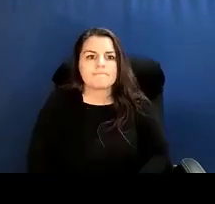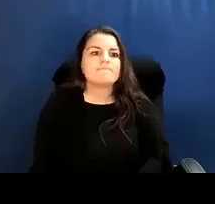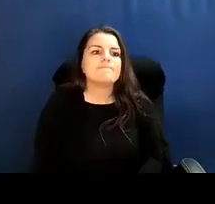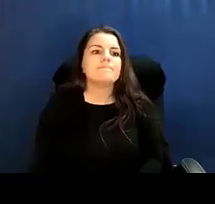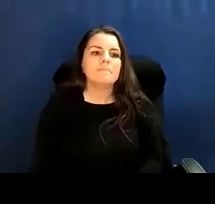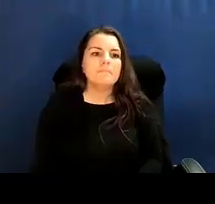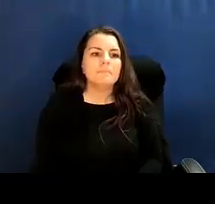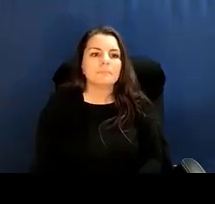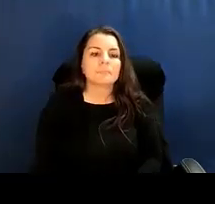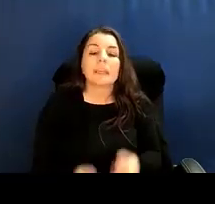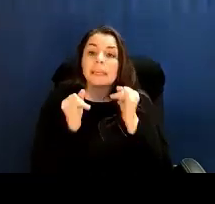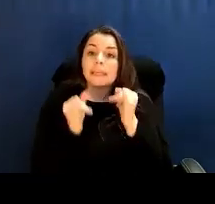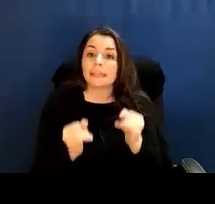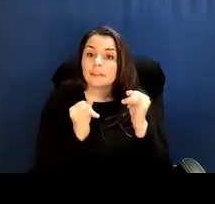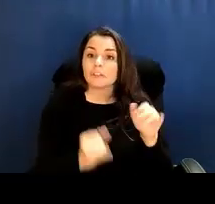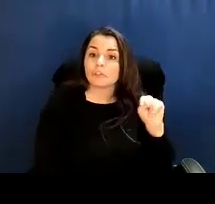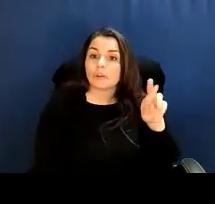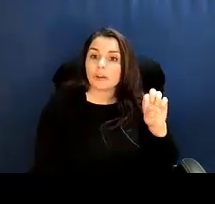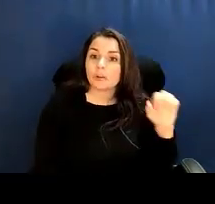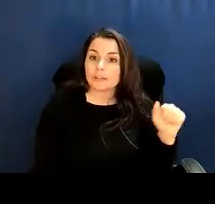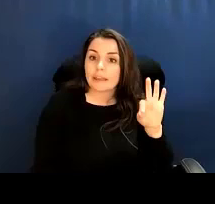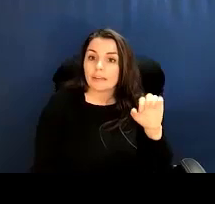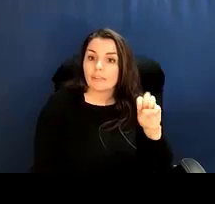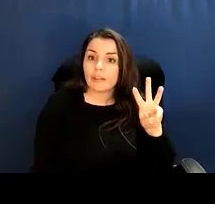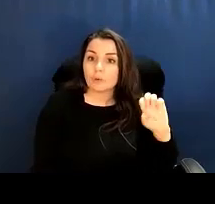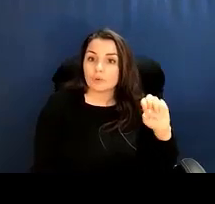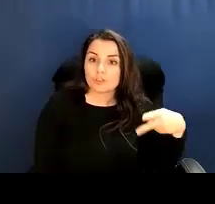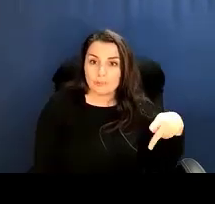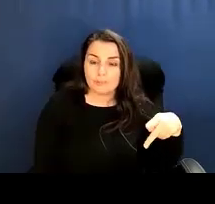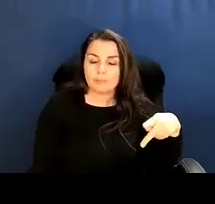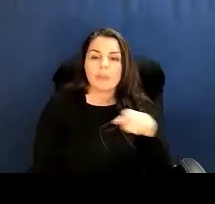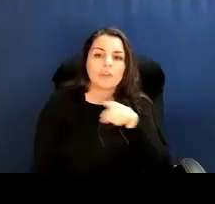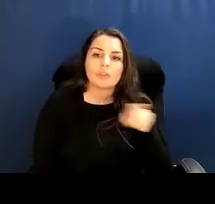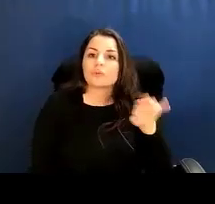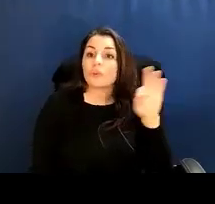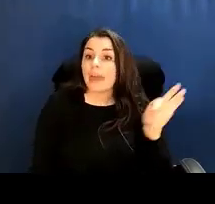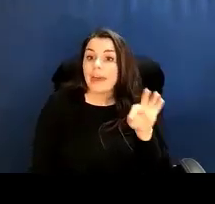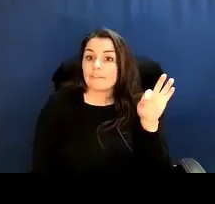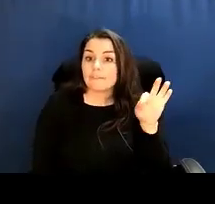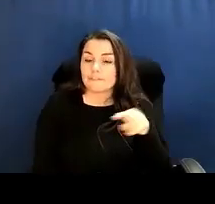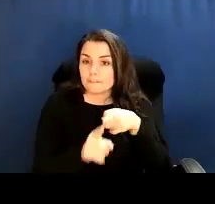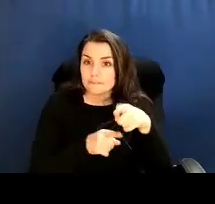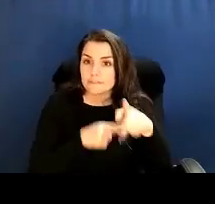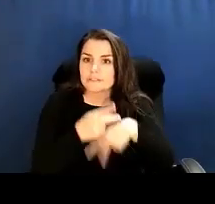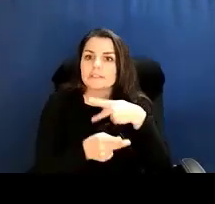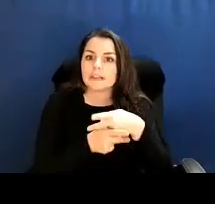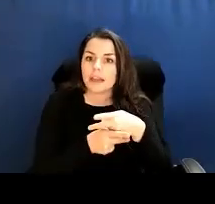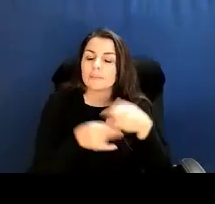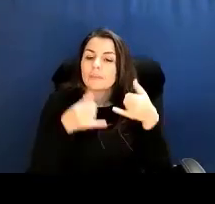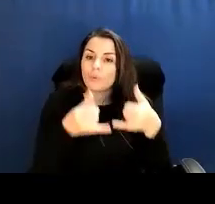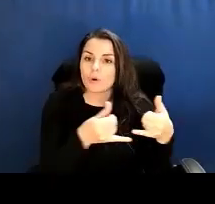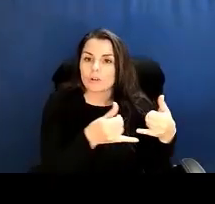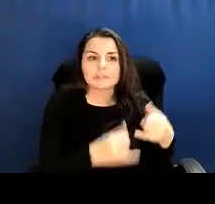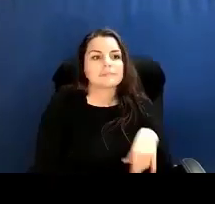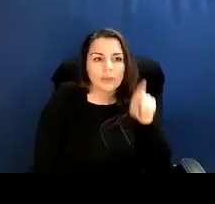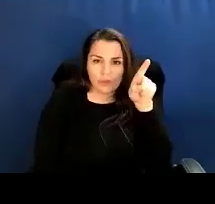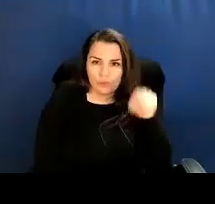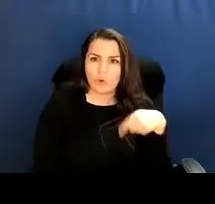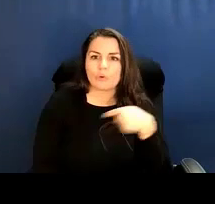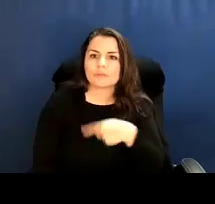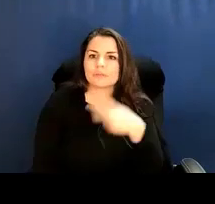Individual NRSA fellowships. So these are the F series, and here are some of the ones that we see